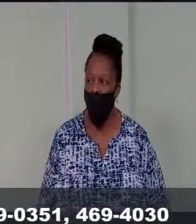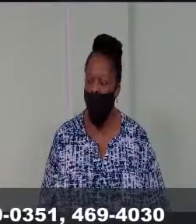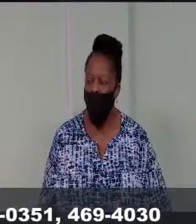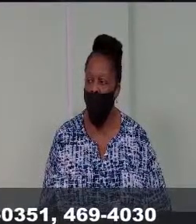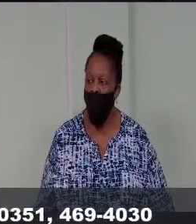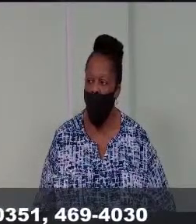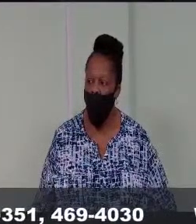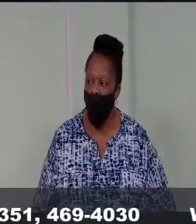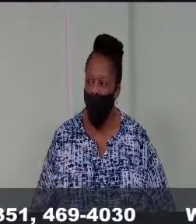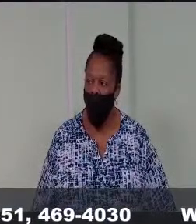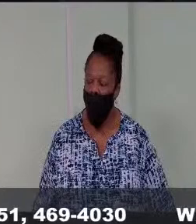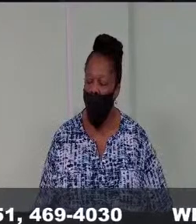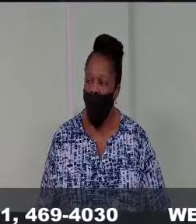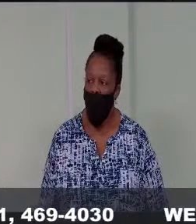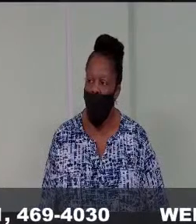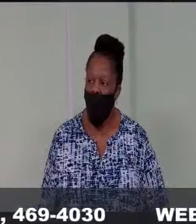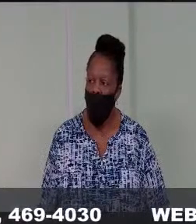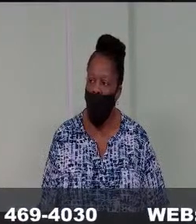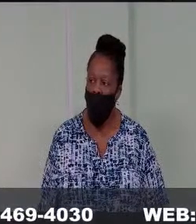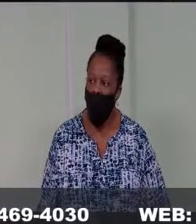ball off